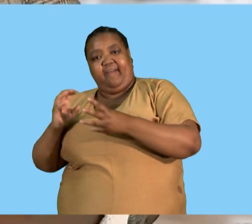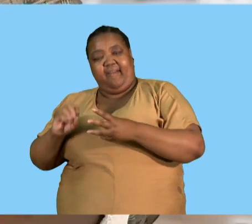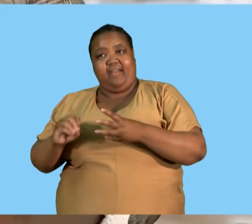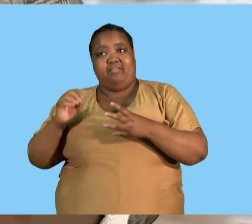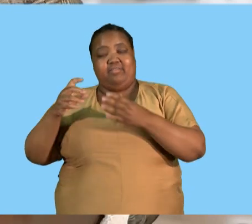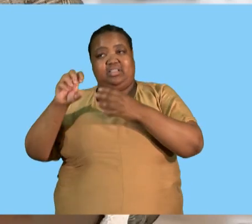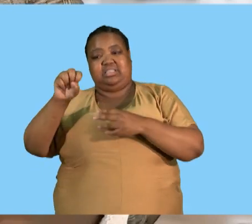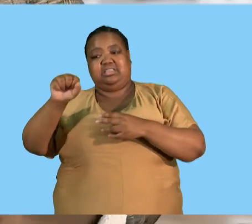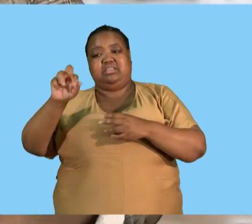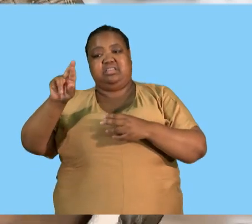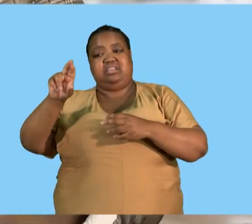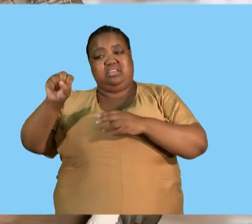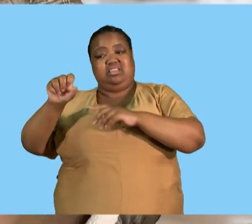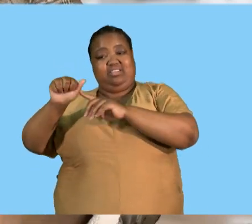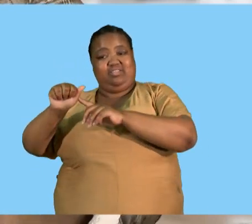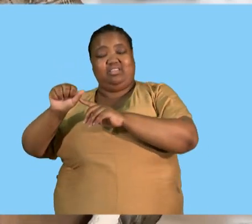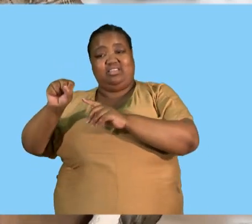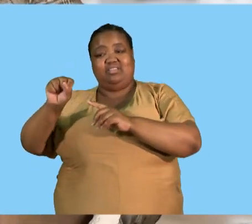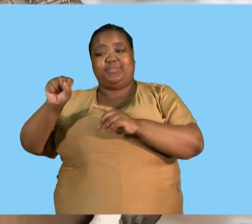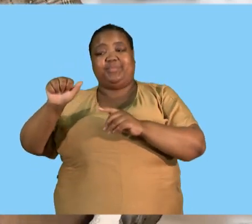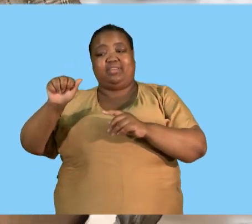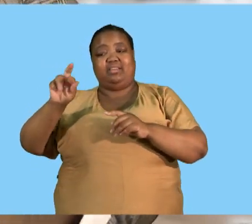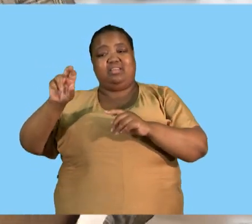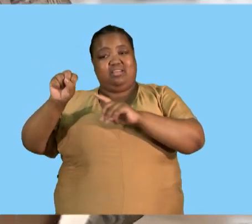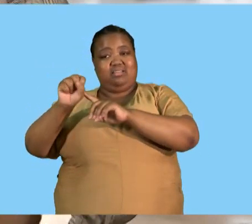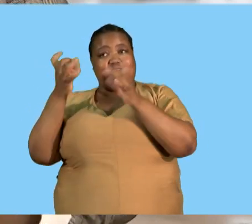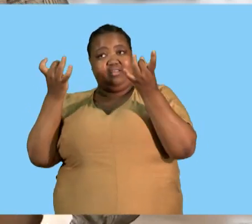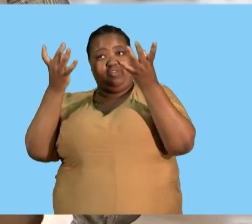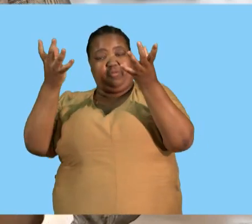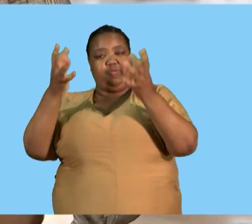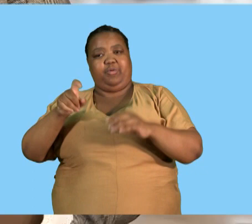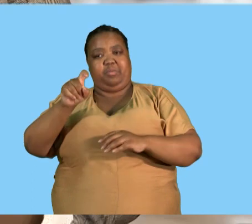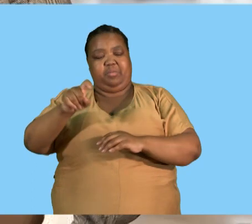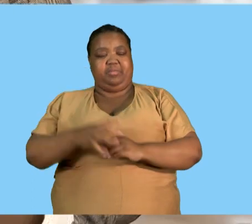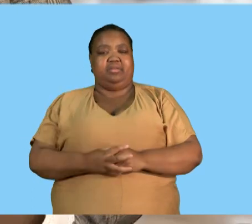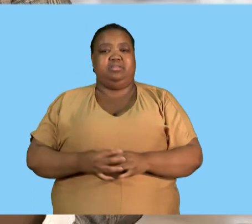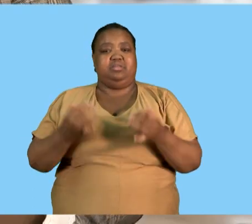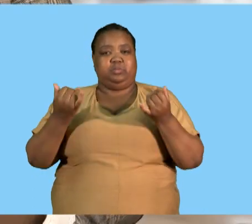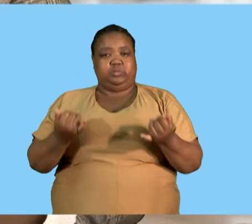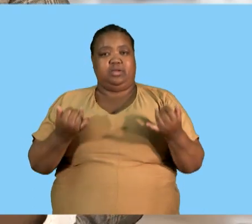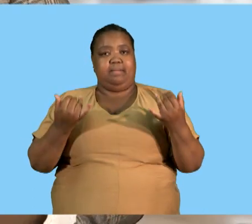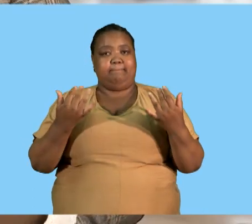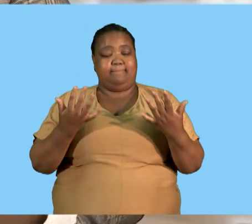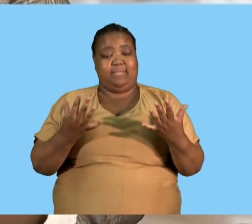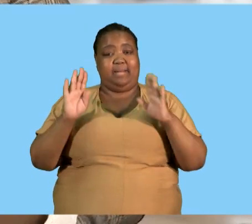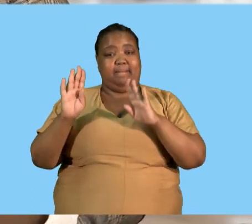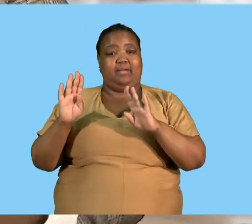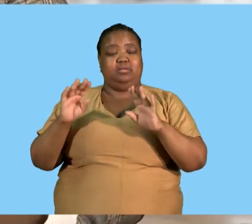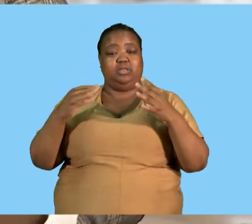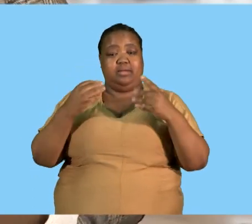payment purposes. So we've covered our unethical business practice. So we're going to go for a quick ad